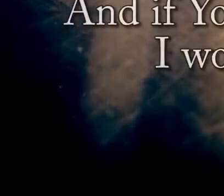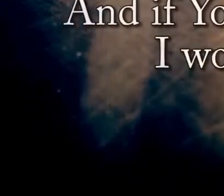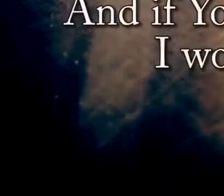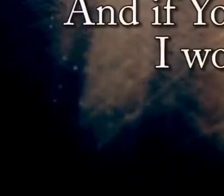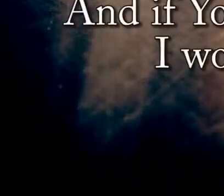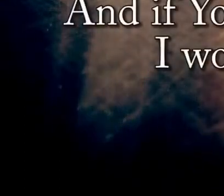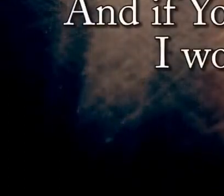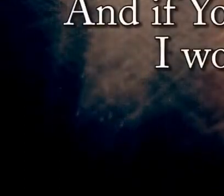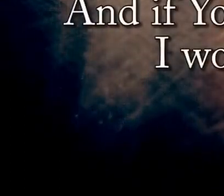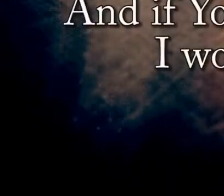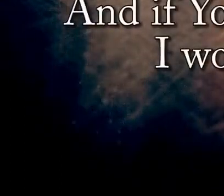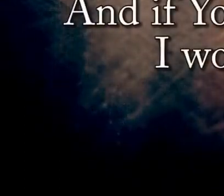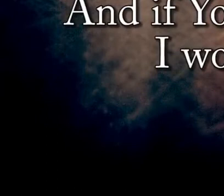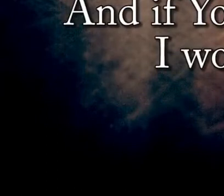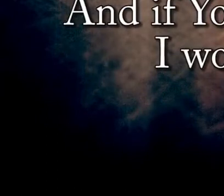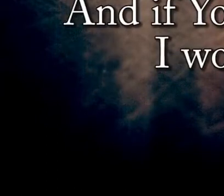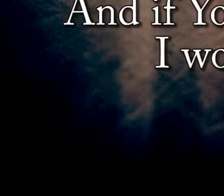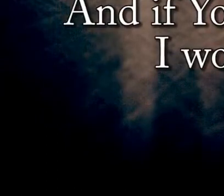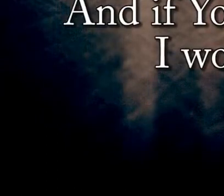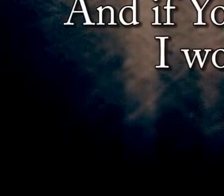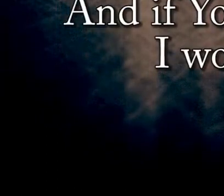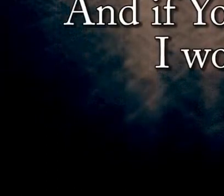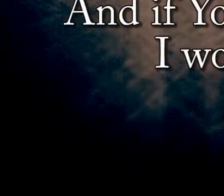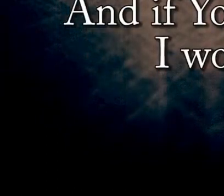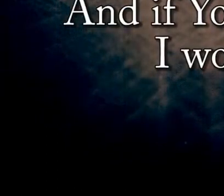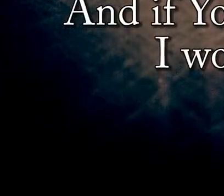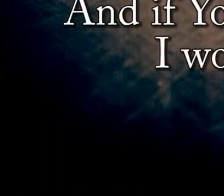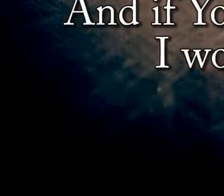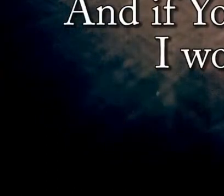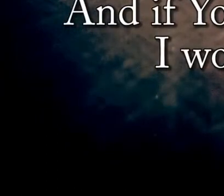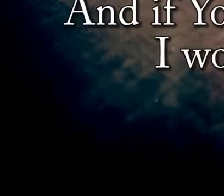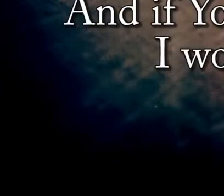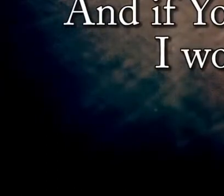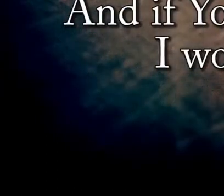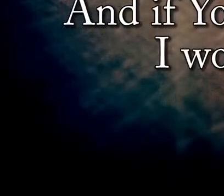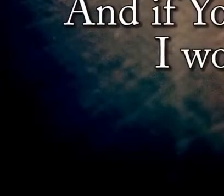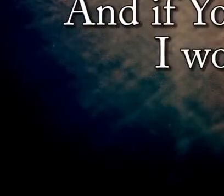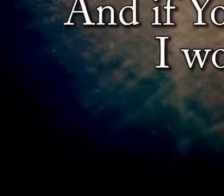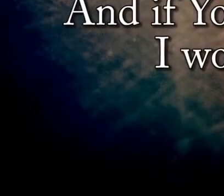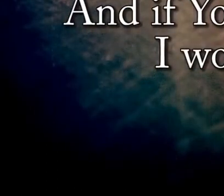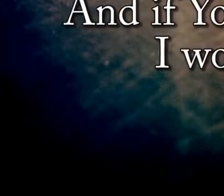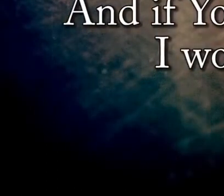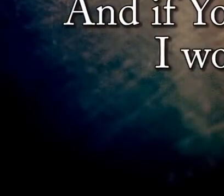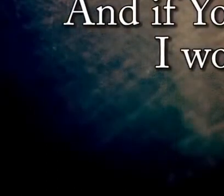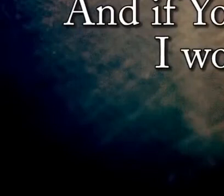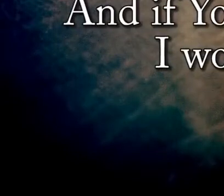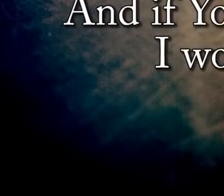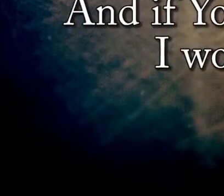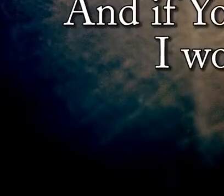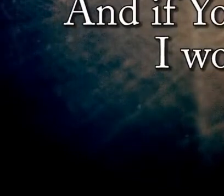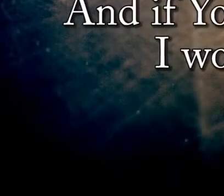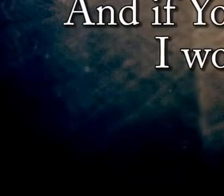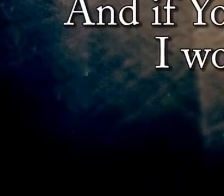grave. I had no hope that you would hold a rebel to